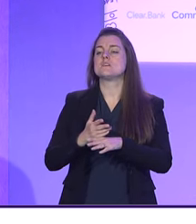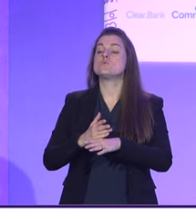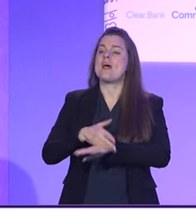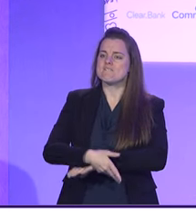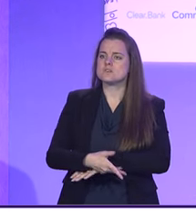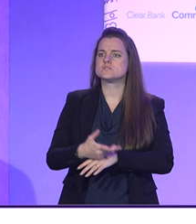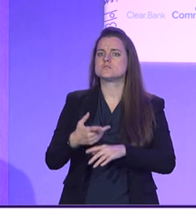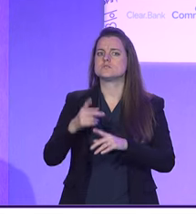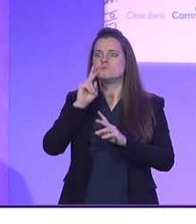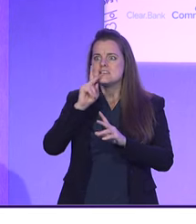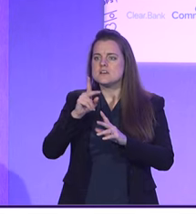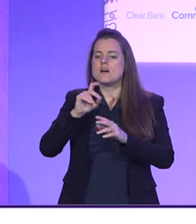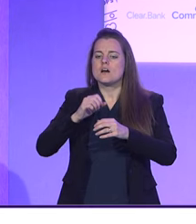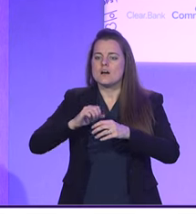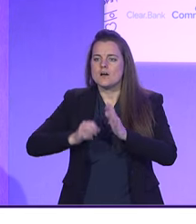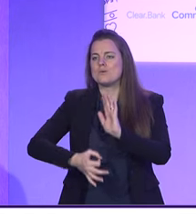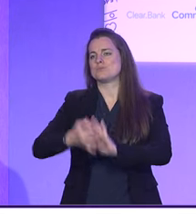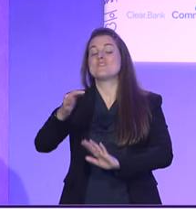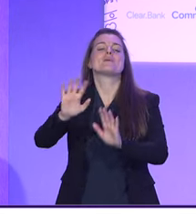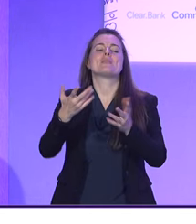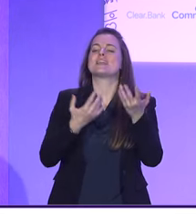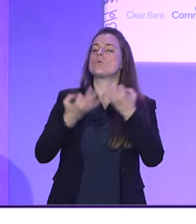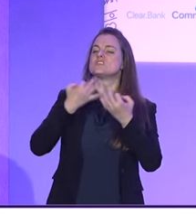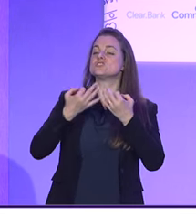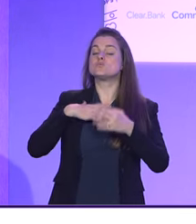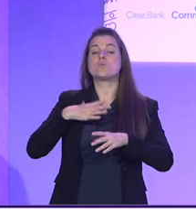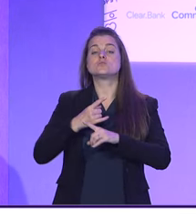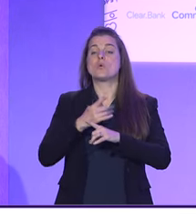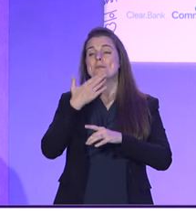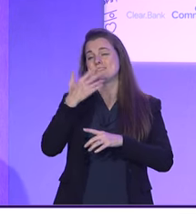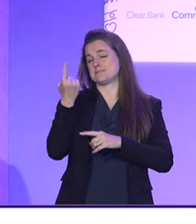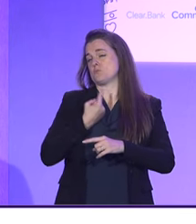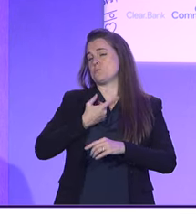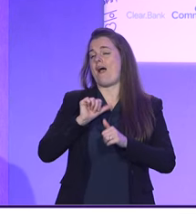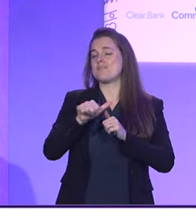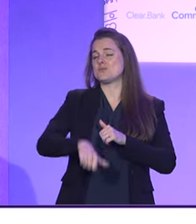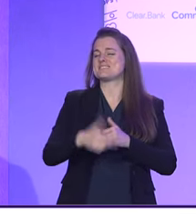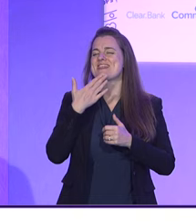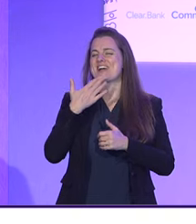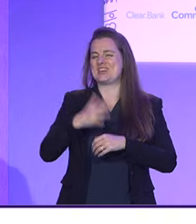reward. Thank you very much. If anyone's got any questions or wants to talk, please do find me afterwards. Thank you.